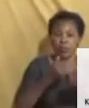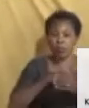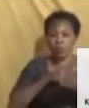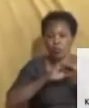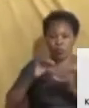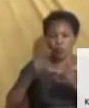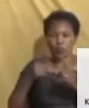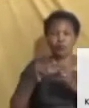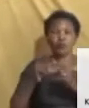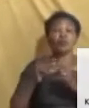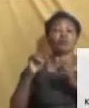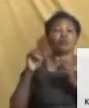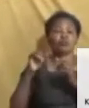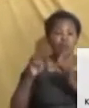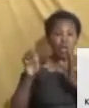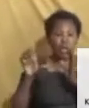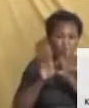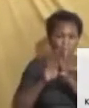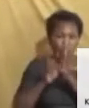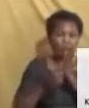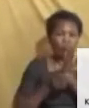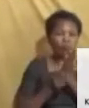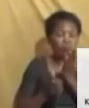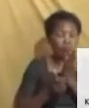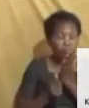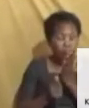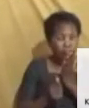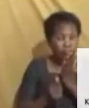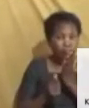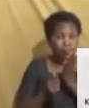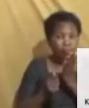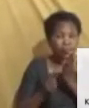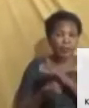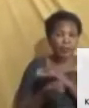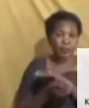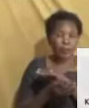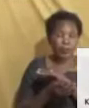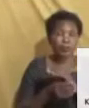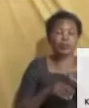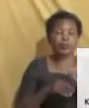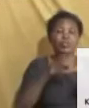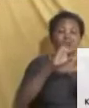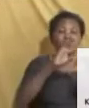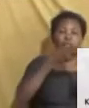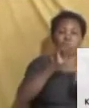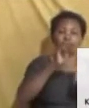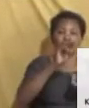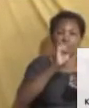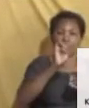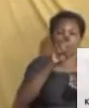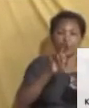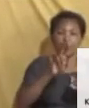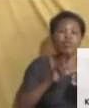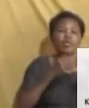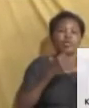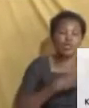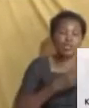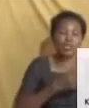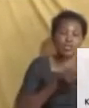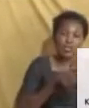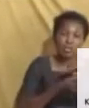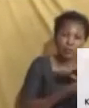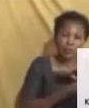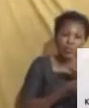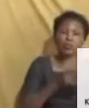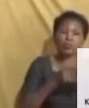Chambers' English Dictionary, which I've used for the last 25 years, defines alter as follows: